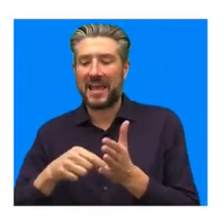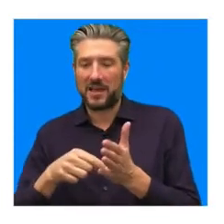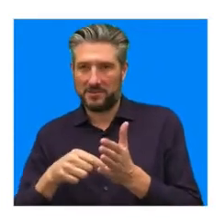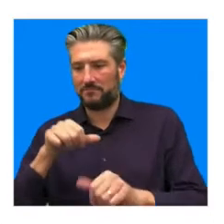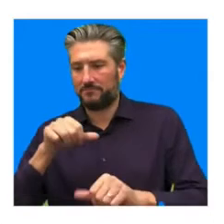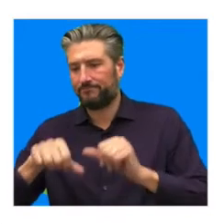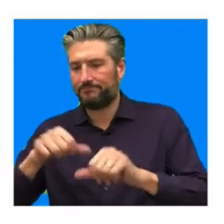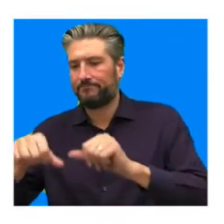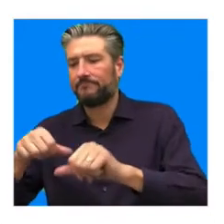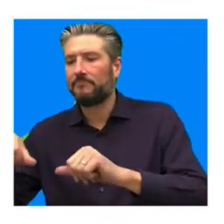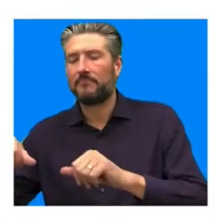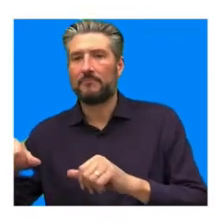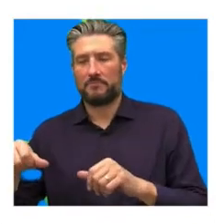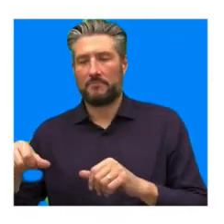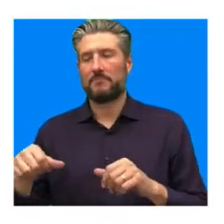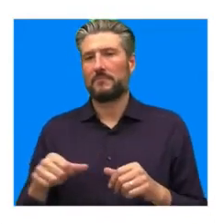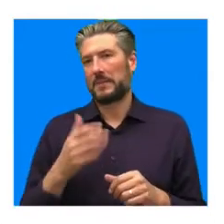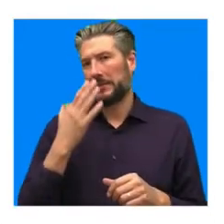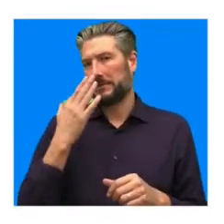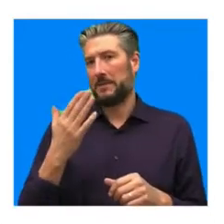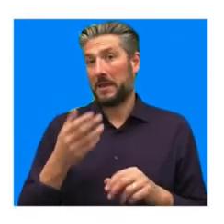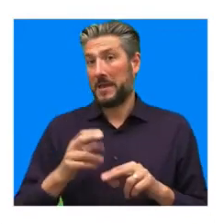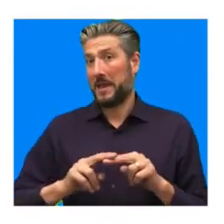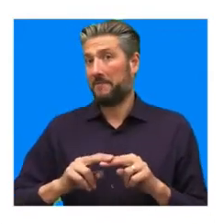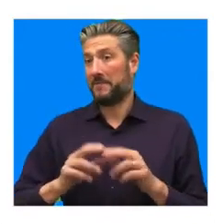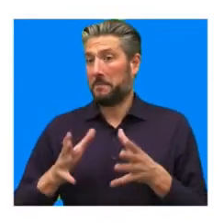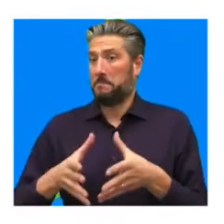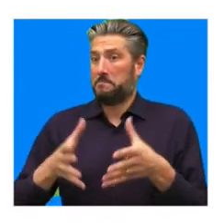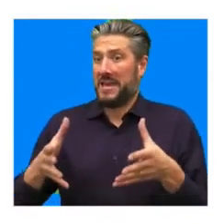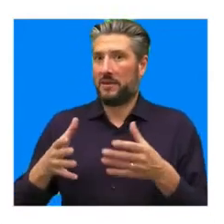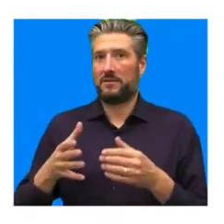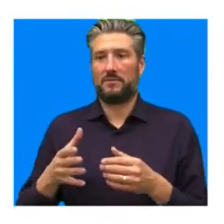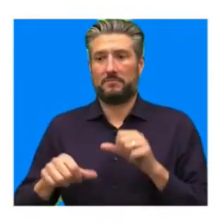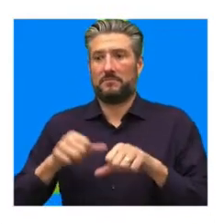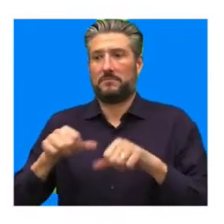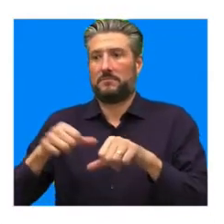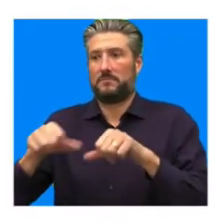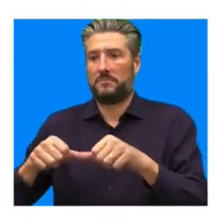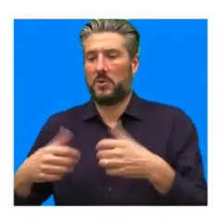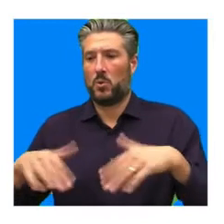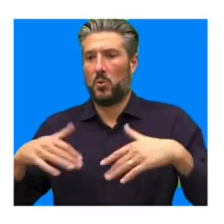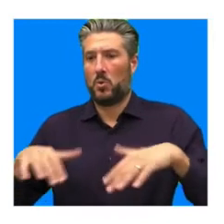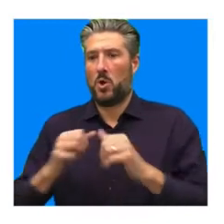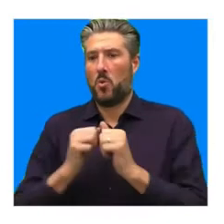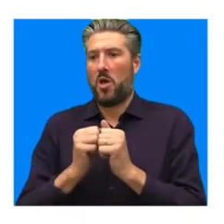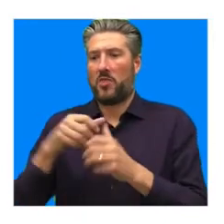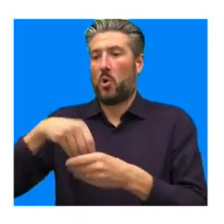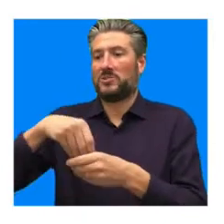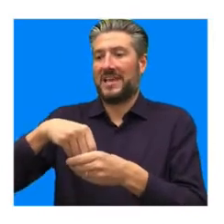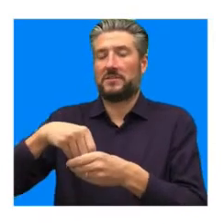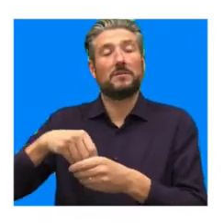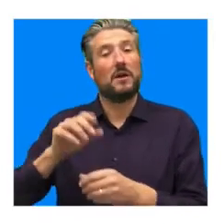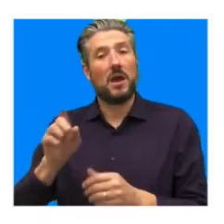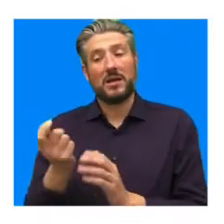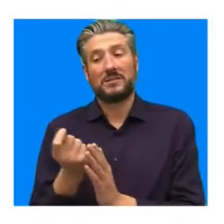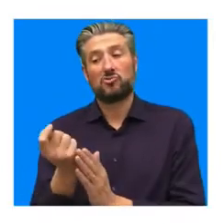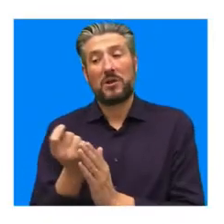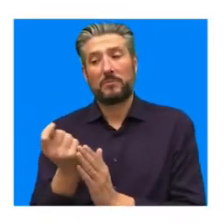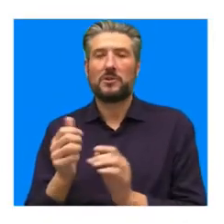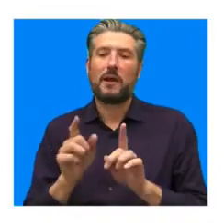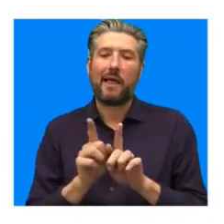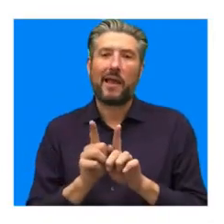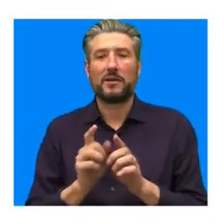broadcaster-led service, particularly if it's a big box set or acquired content on a subscription-based service, for example, Homeland, Walking